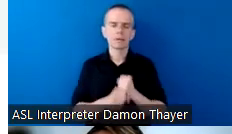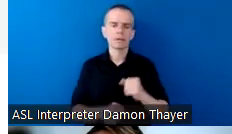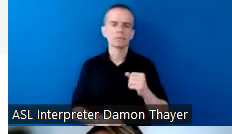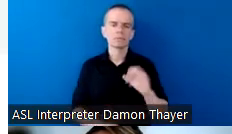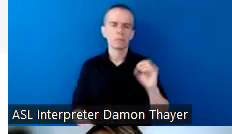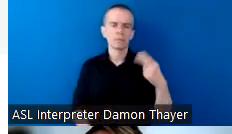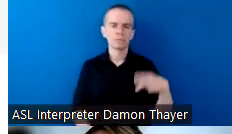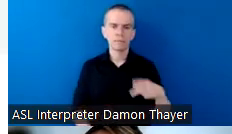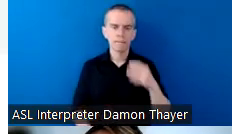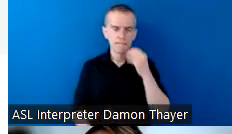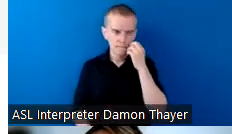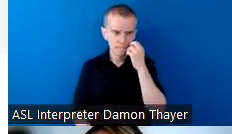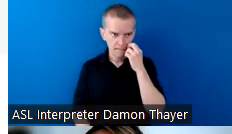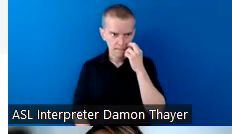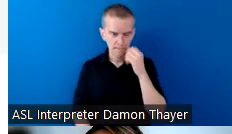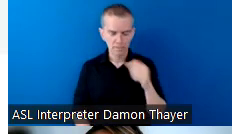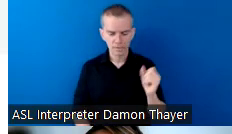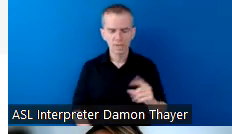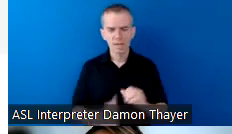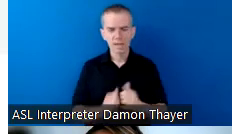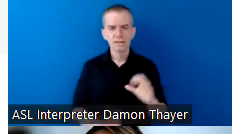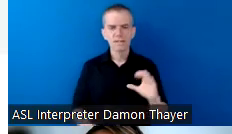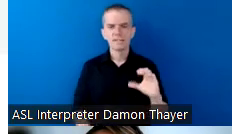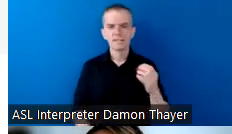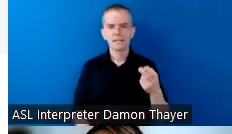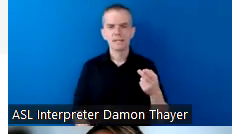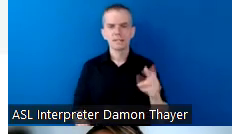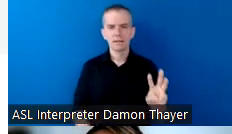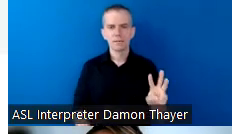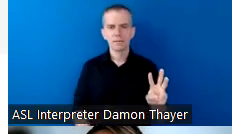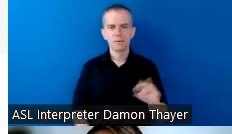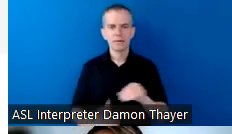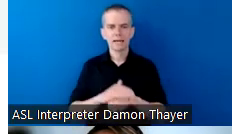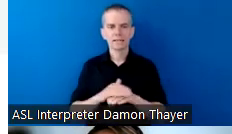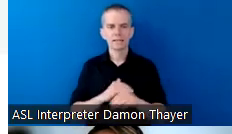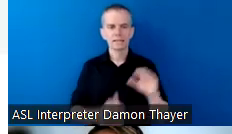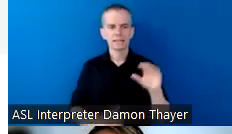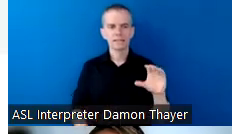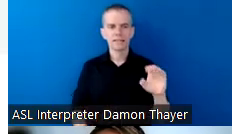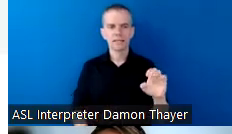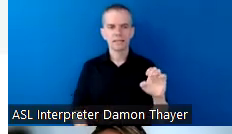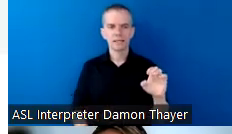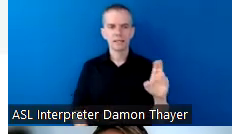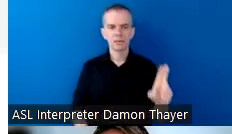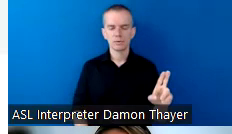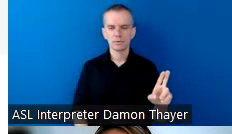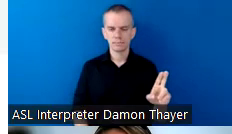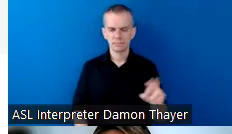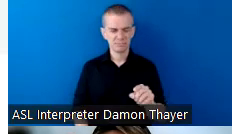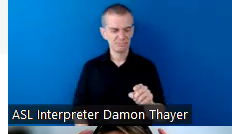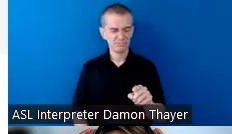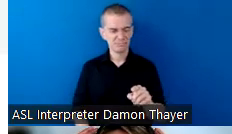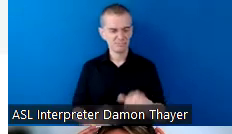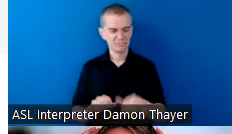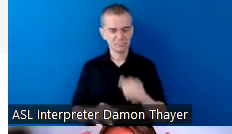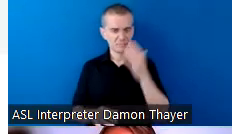question. How does a CHW access the CEUs? I am not sure what that means, but